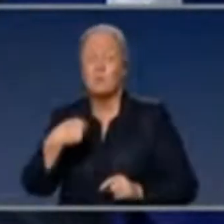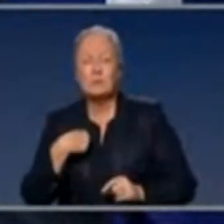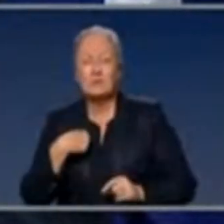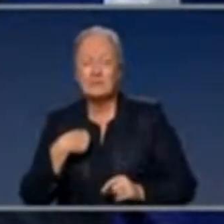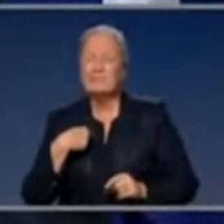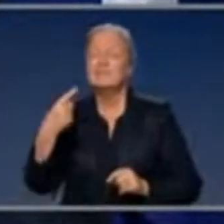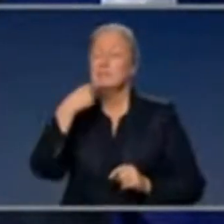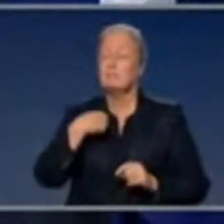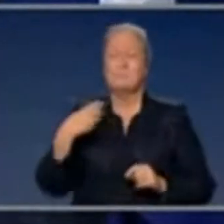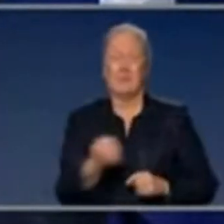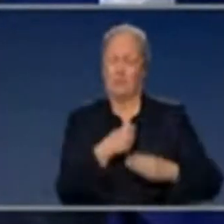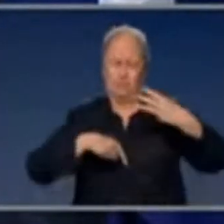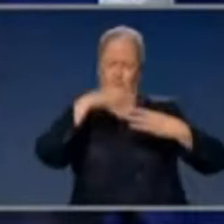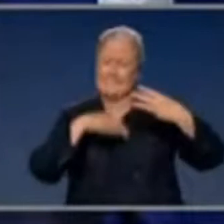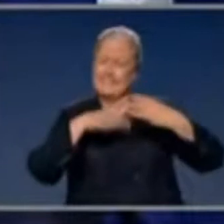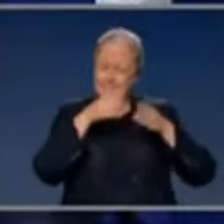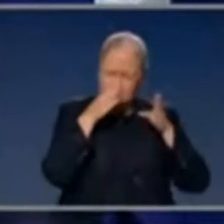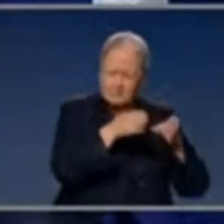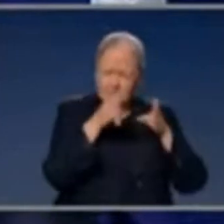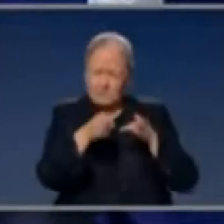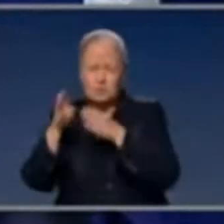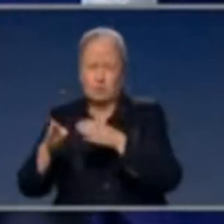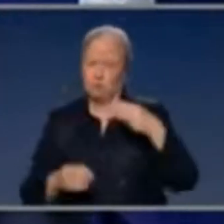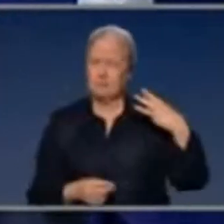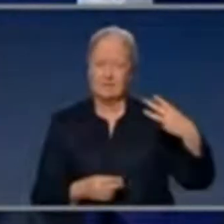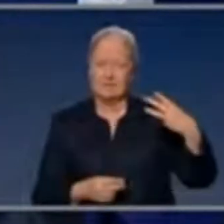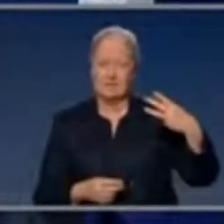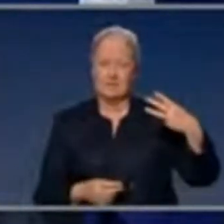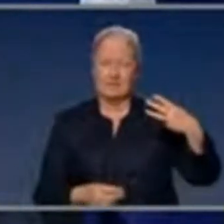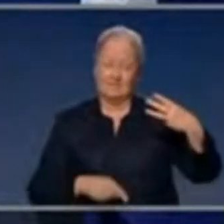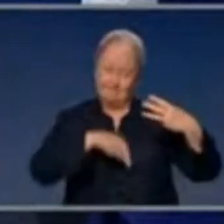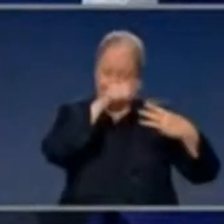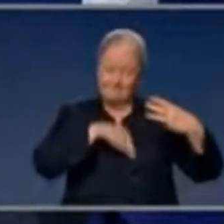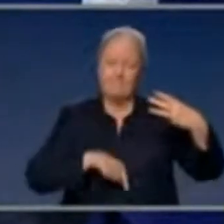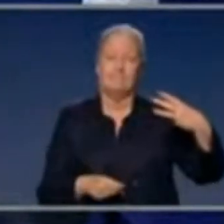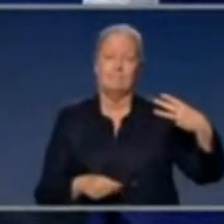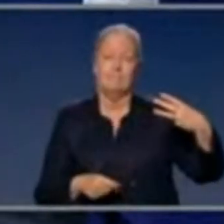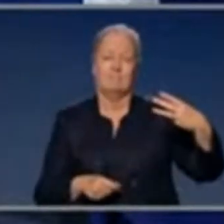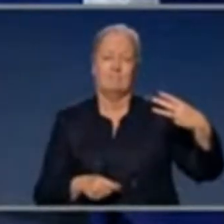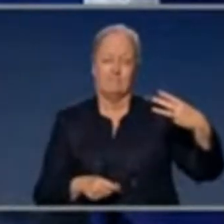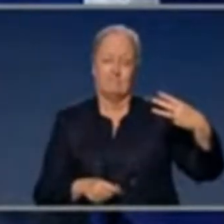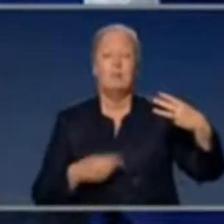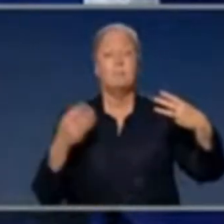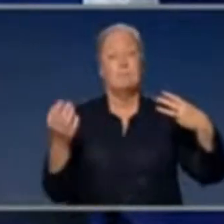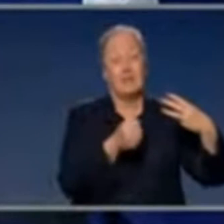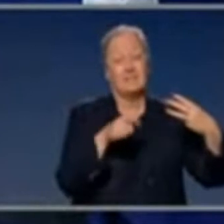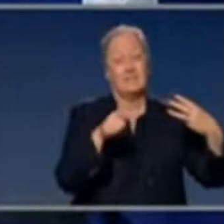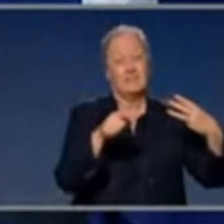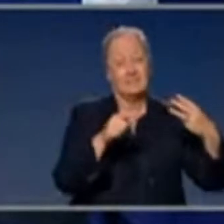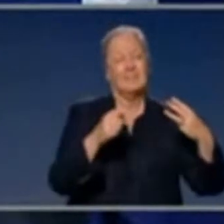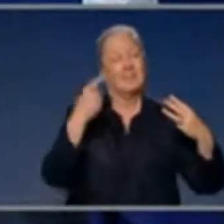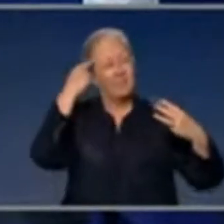on three key areas. Three areas that I must say match exactly the economic policy of our